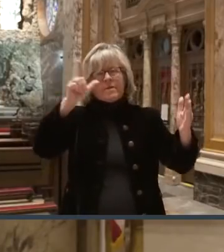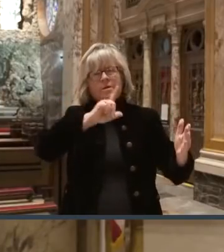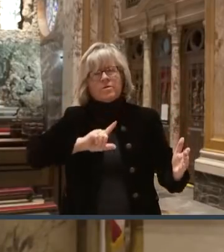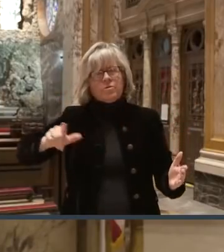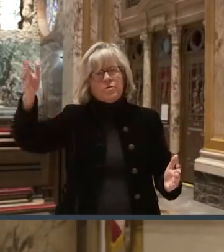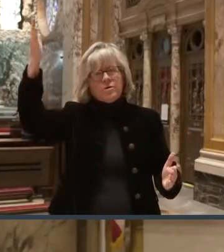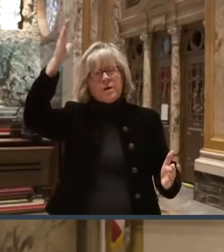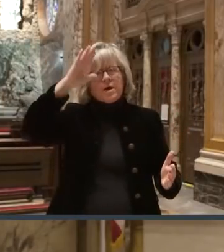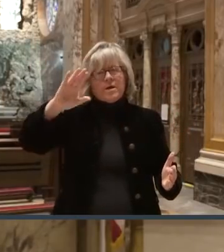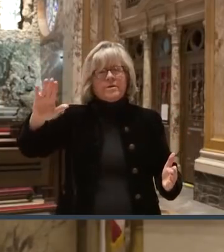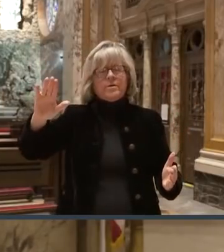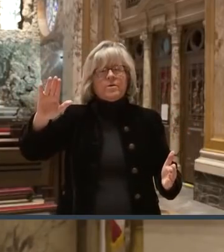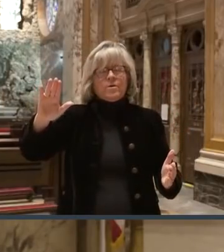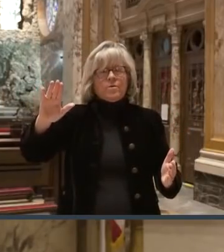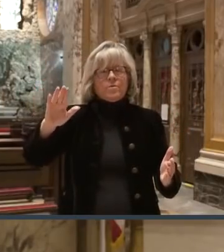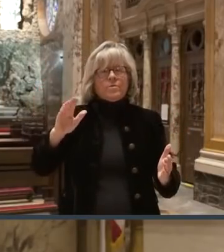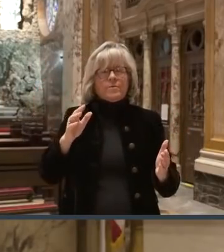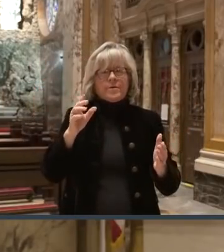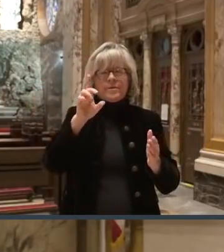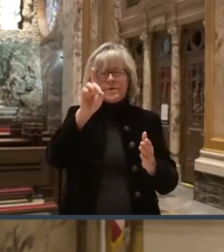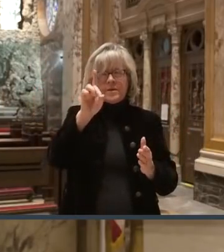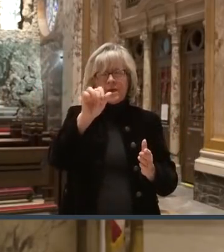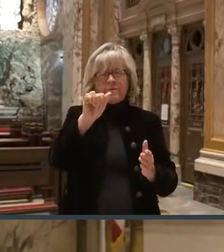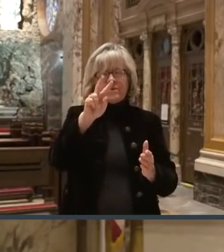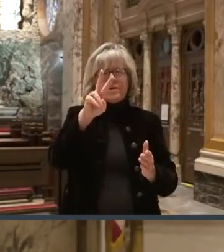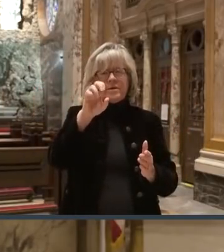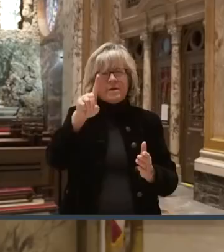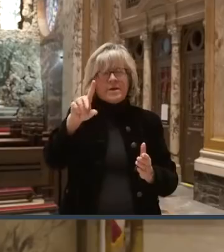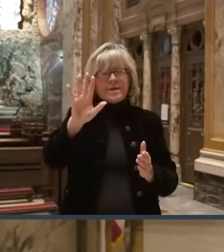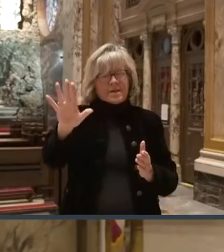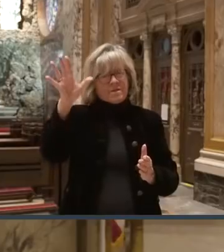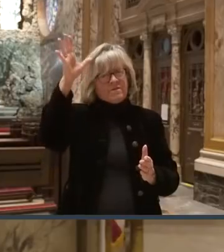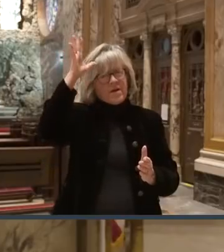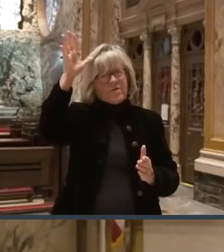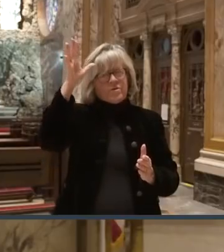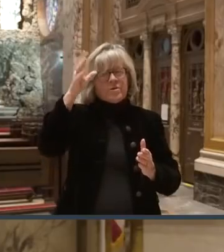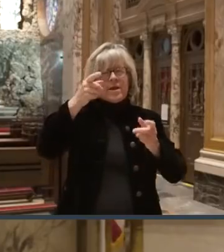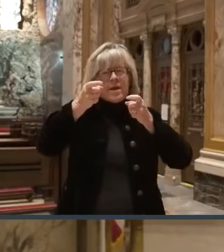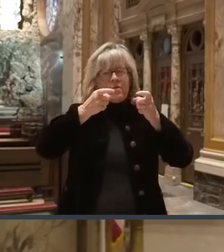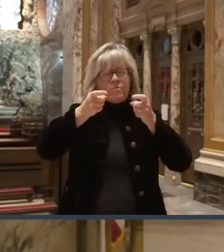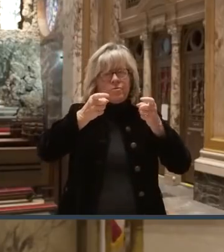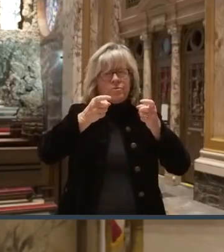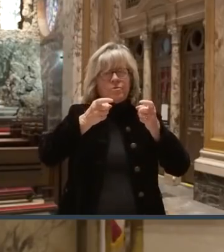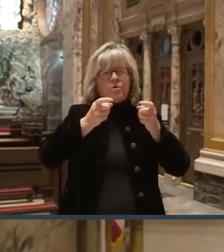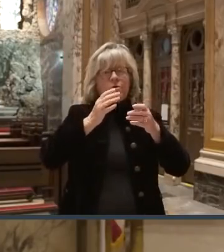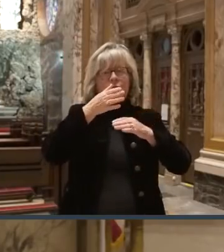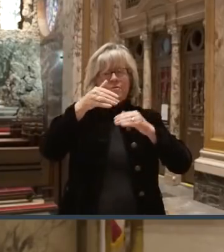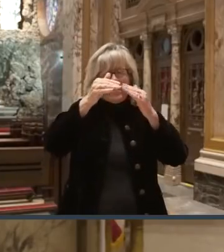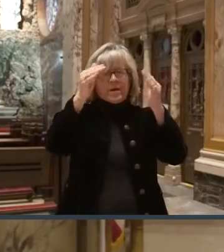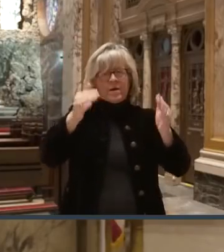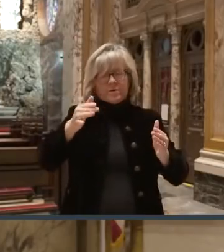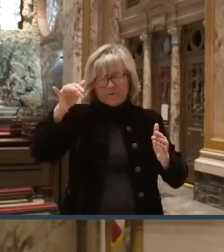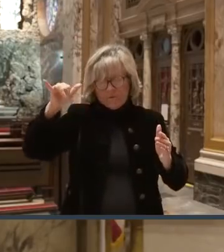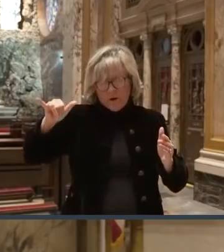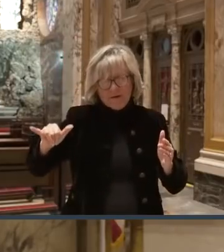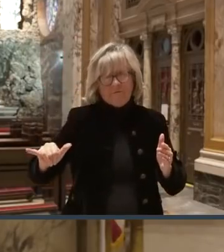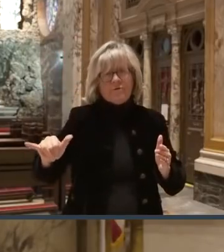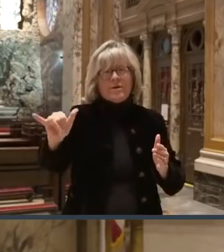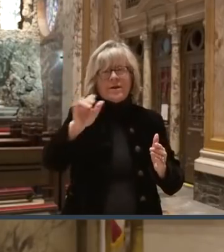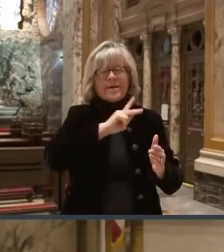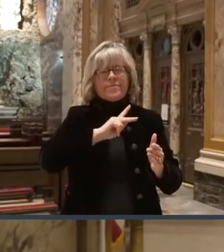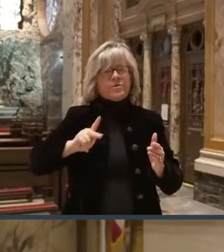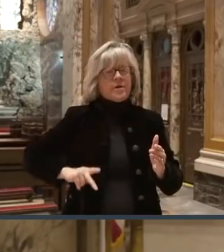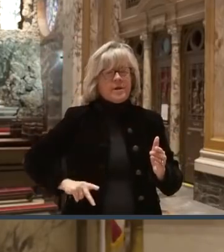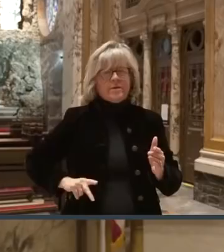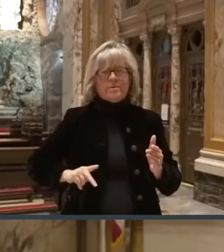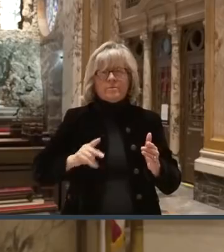God will give him the throne of David, his father, and he will rule over the house of Jacob forever, and of his kingdom there will be